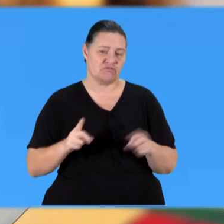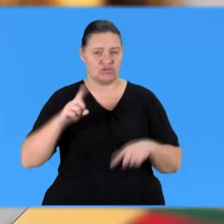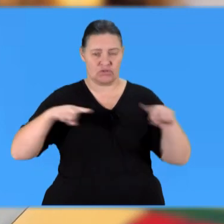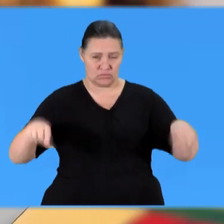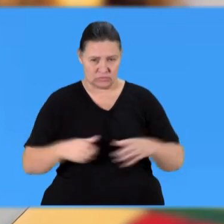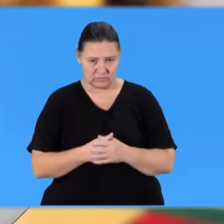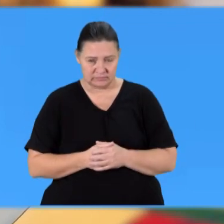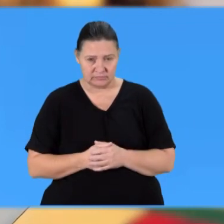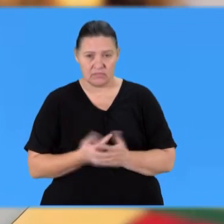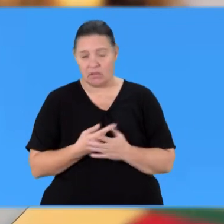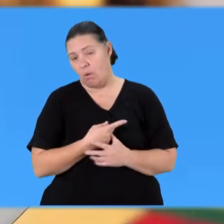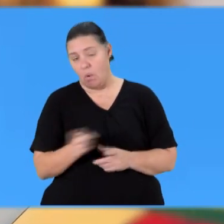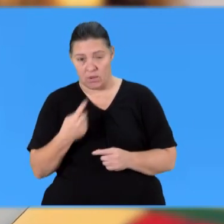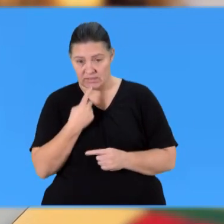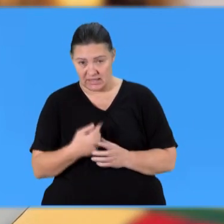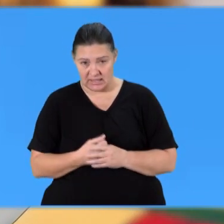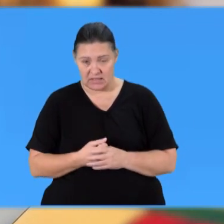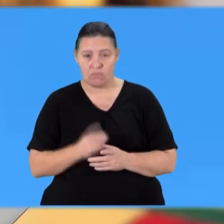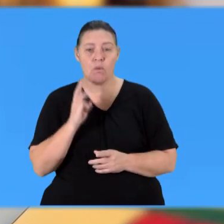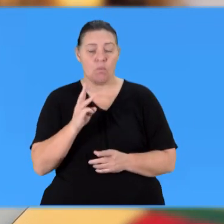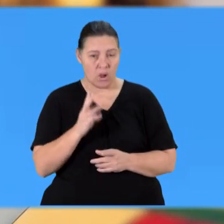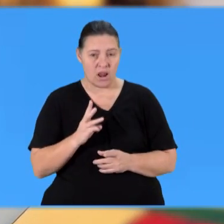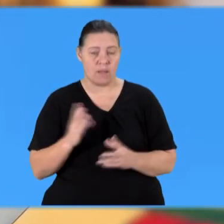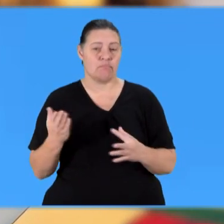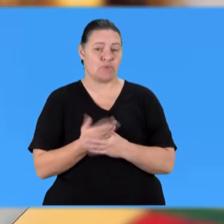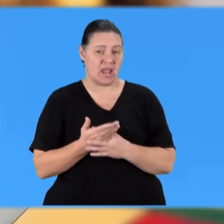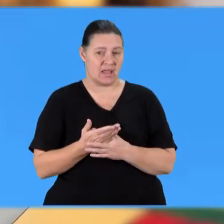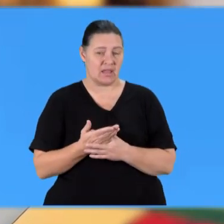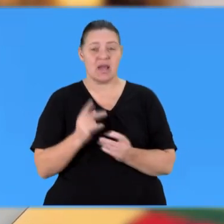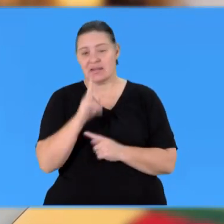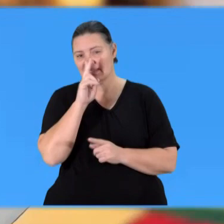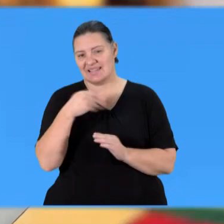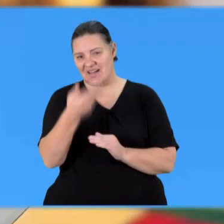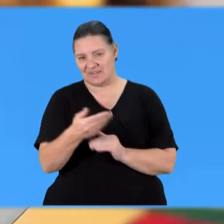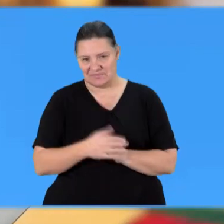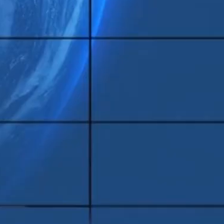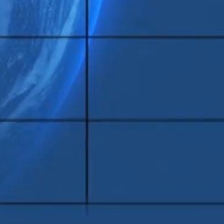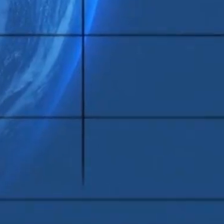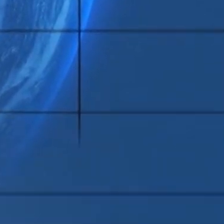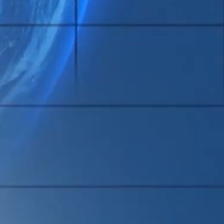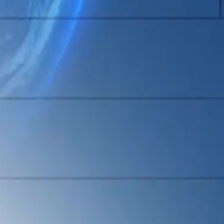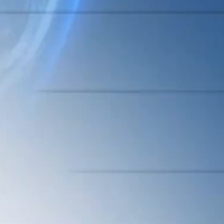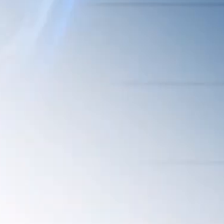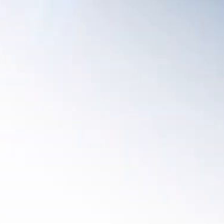ratio. Now, with all of that said, we are going to quickly take an ad break, and I'll see you just after this.